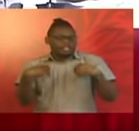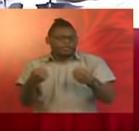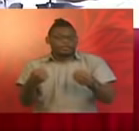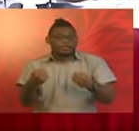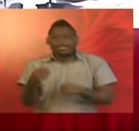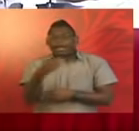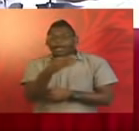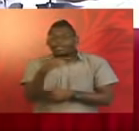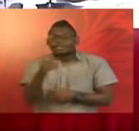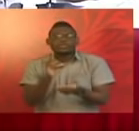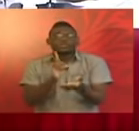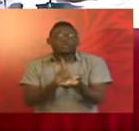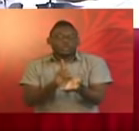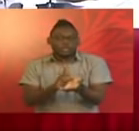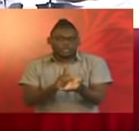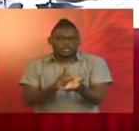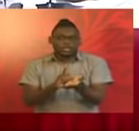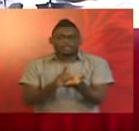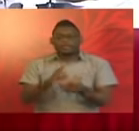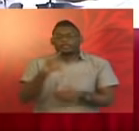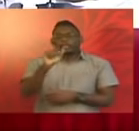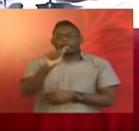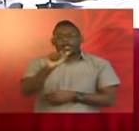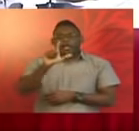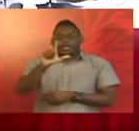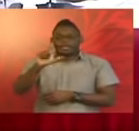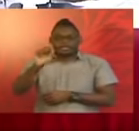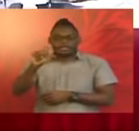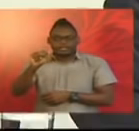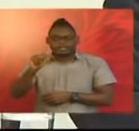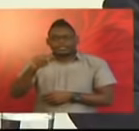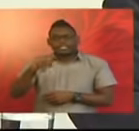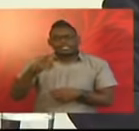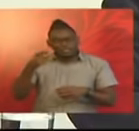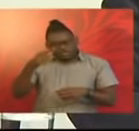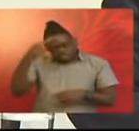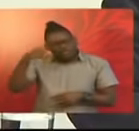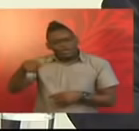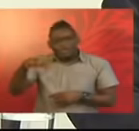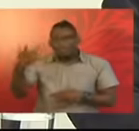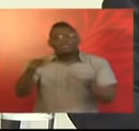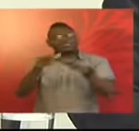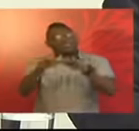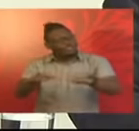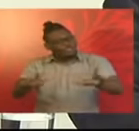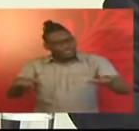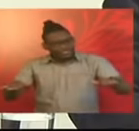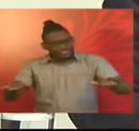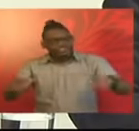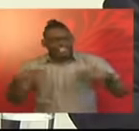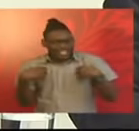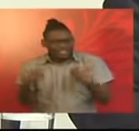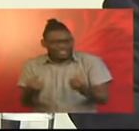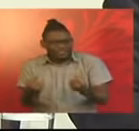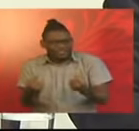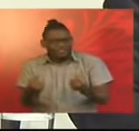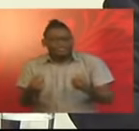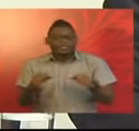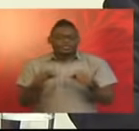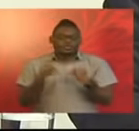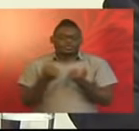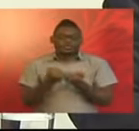Secretary of the Pediatric Society of Trinidad and Tobago. I am Al Alexander, Senior Corporate Communications Officer at the Ministry